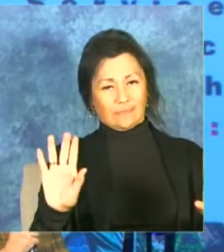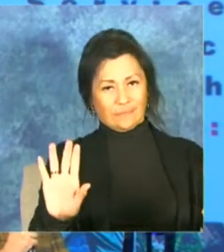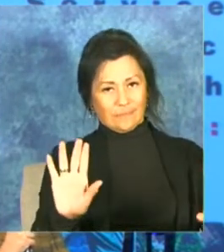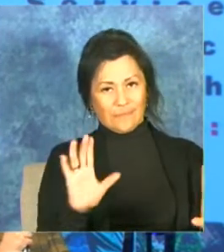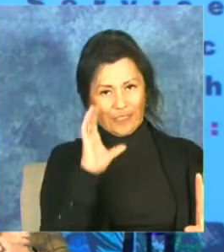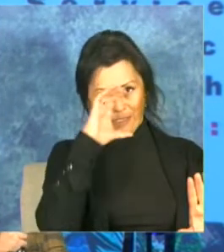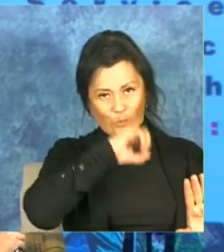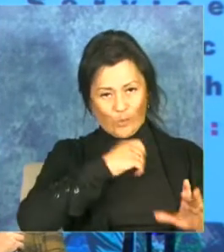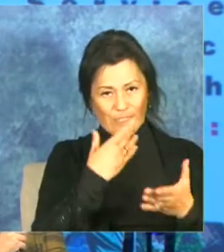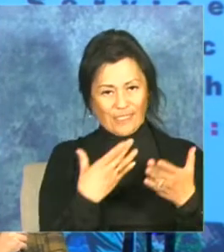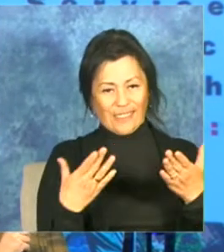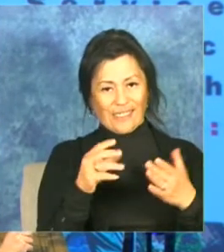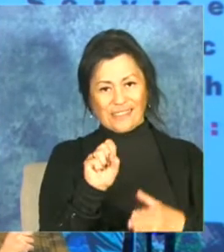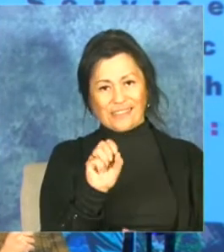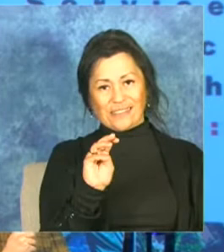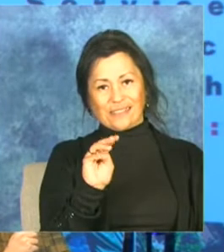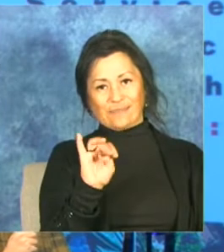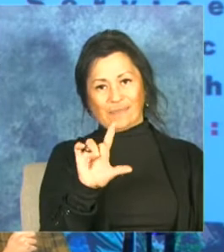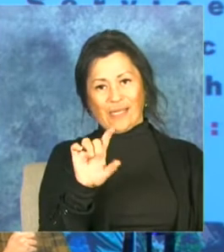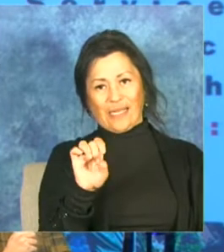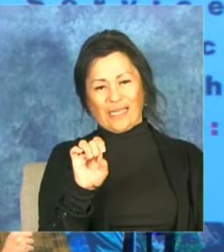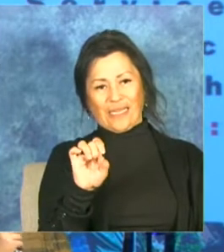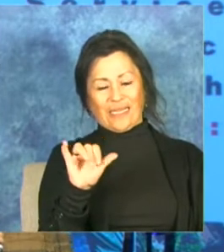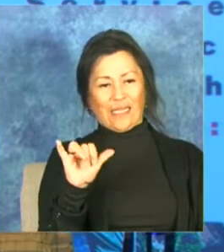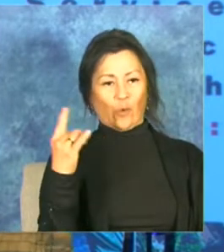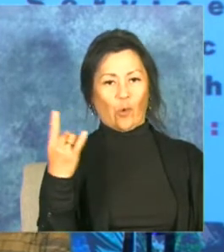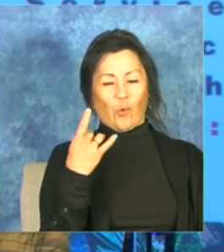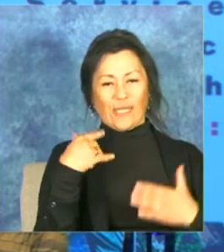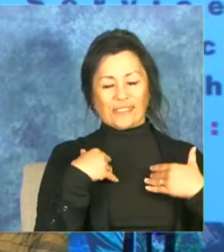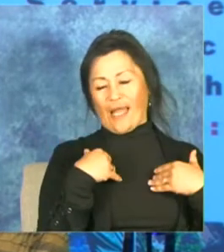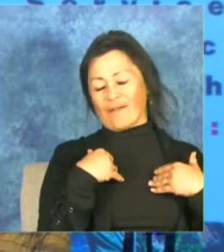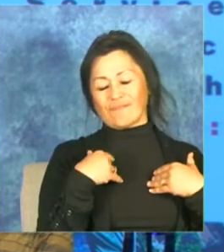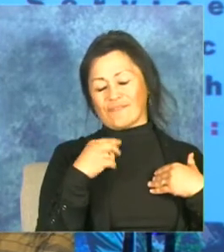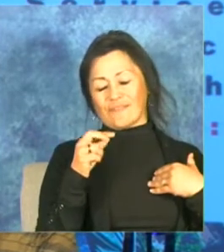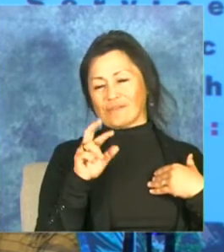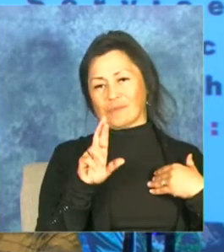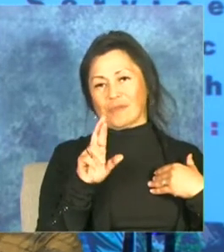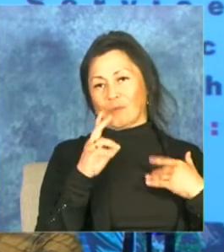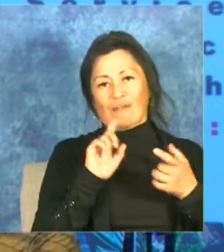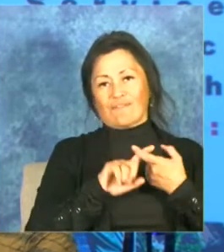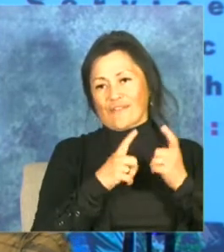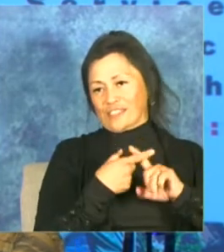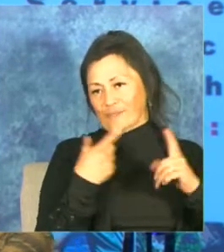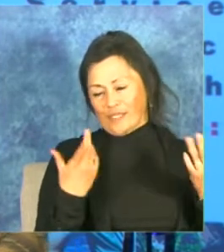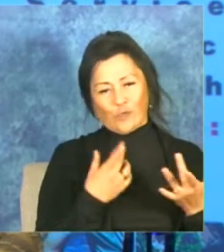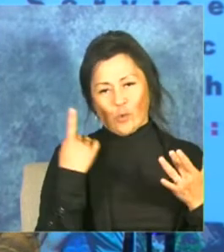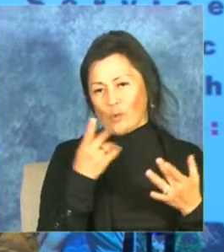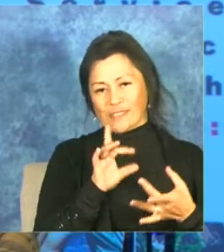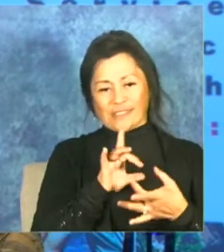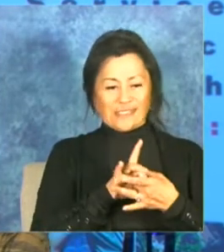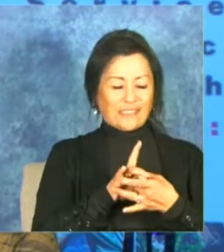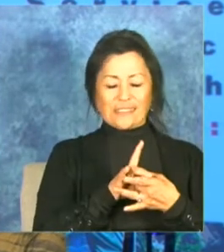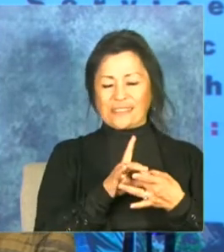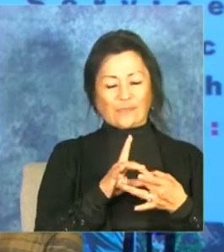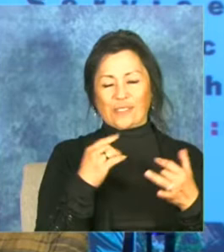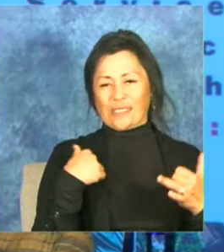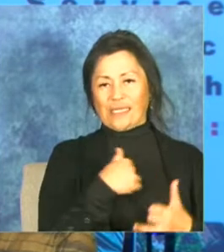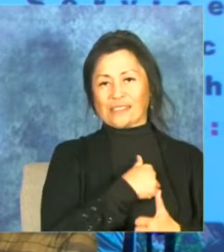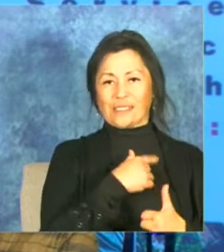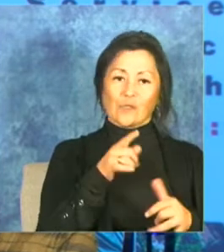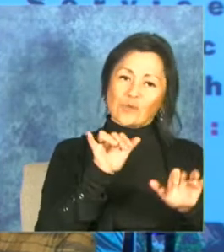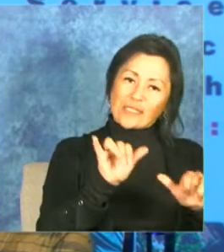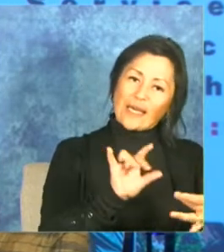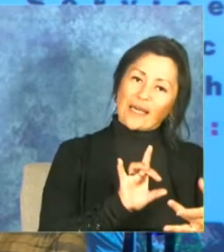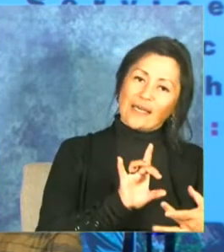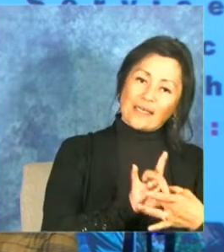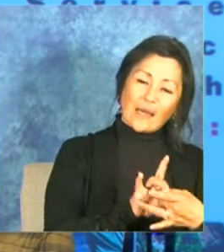strange thing. The Smileys will always have roots here at CLC as a part of our family, because they have friendships, because they have connections with us. We'll stay